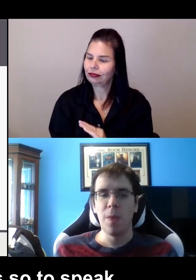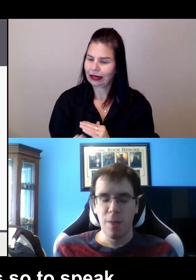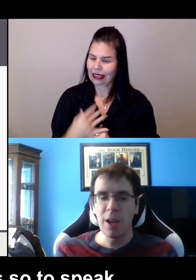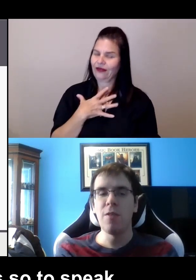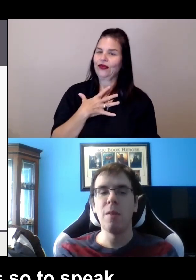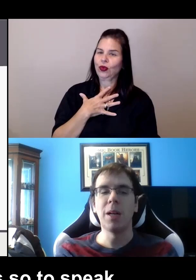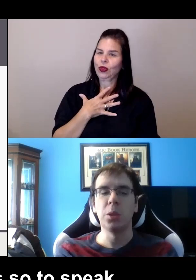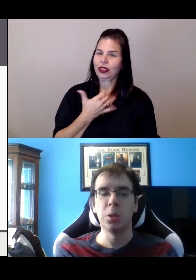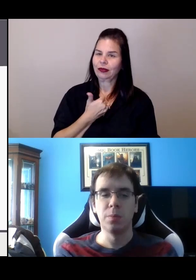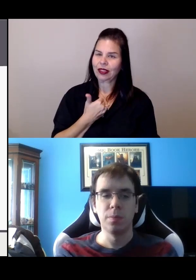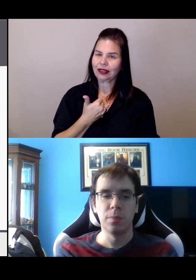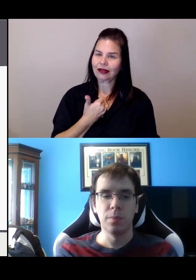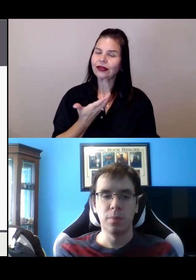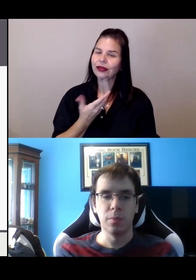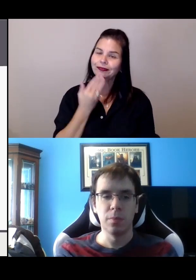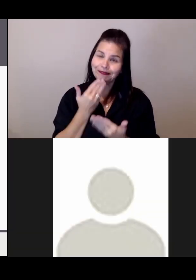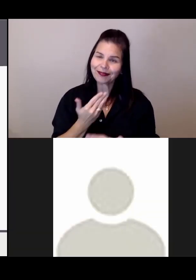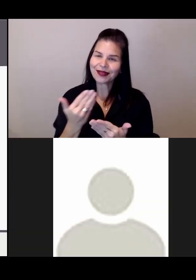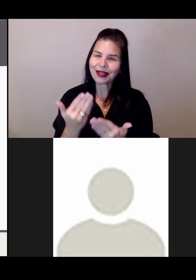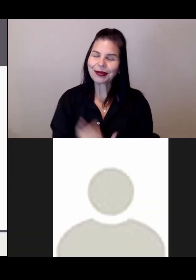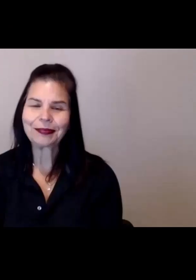So thank you very much.